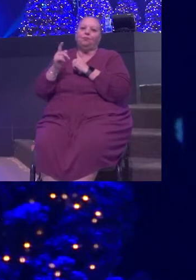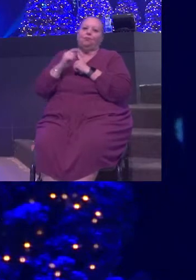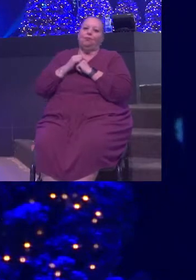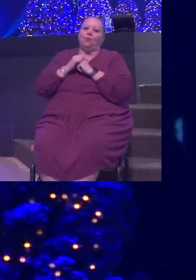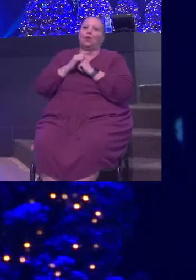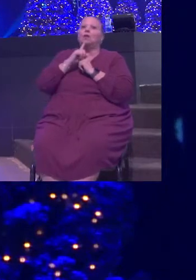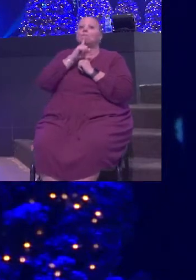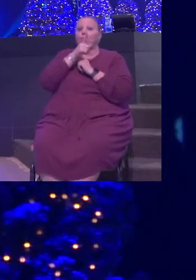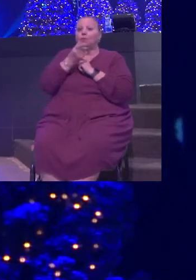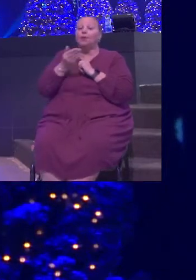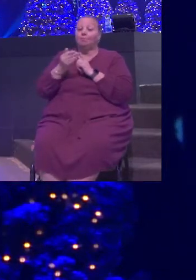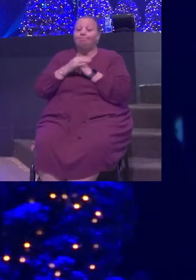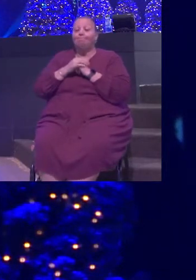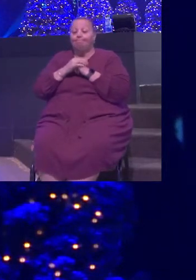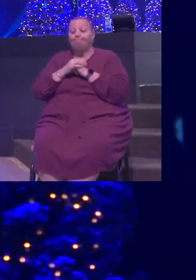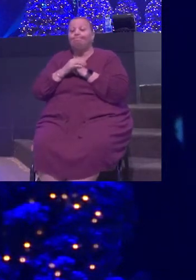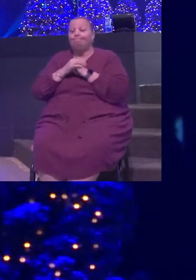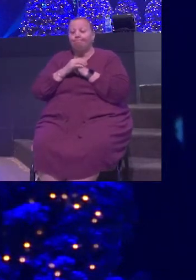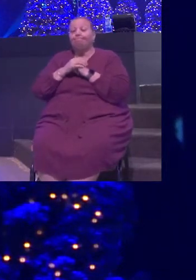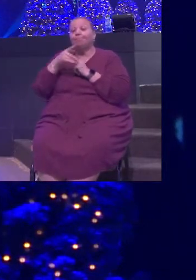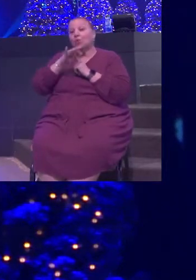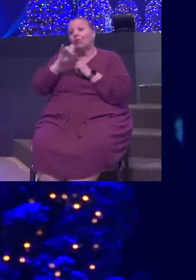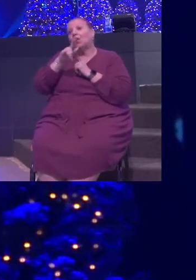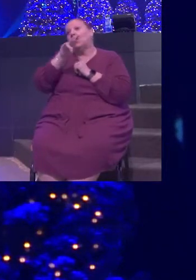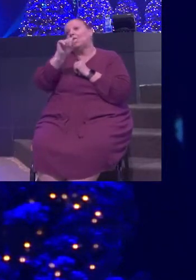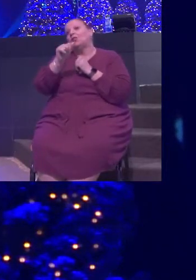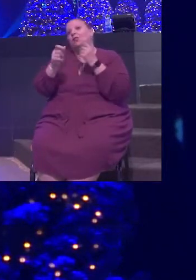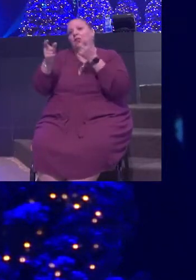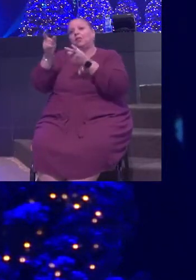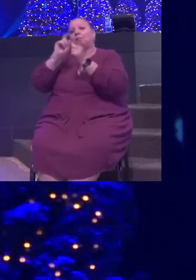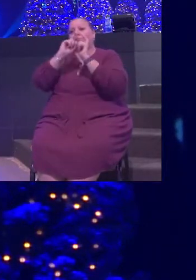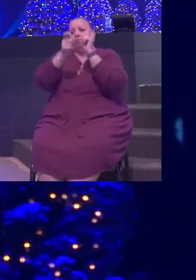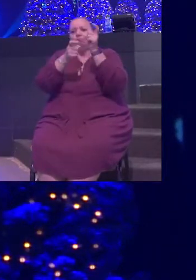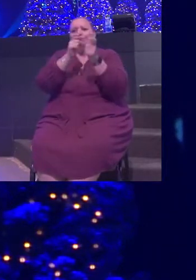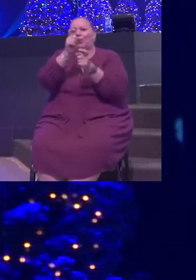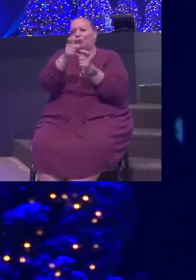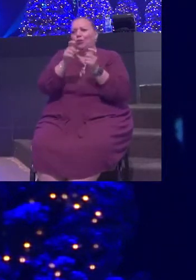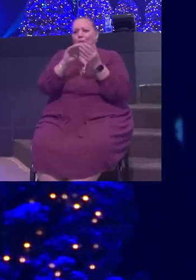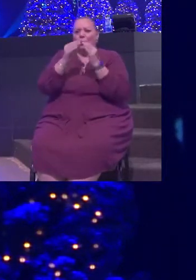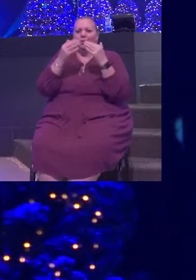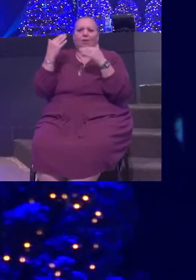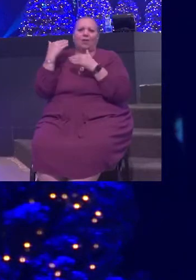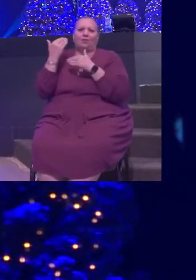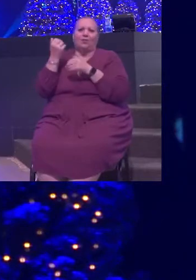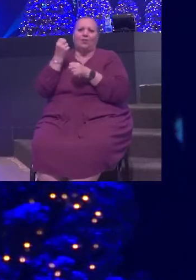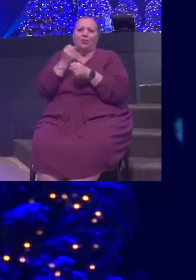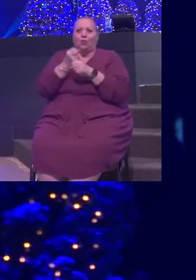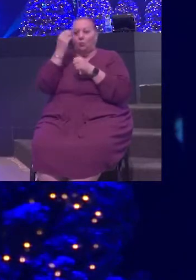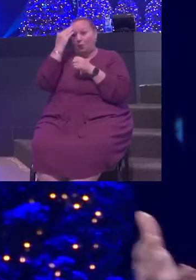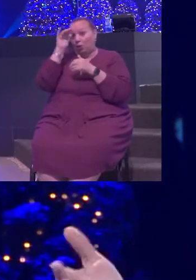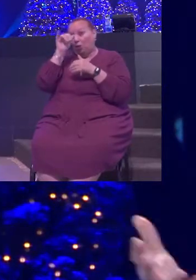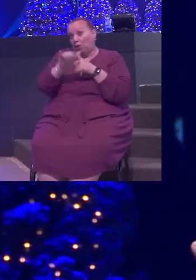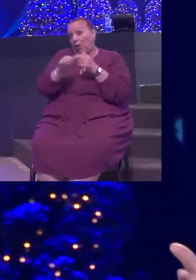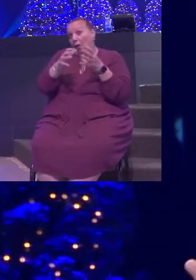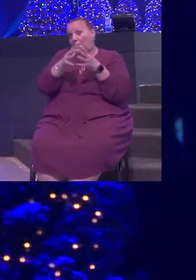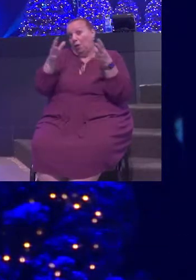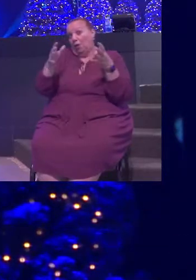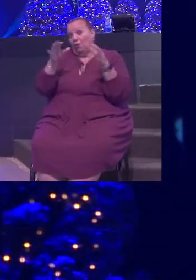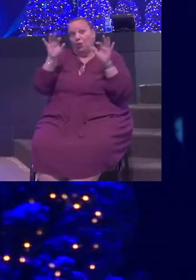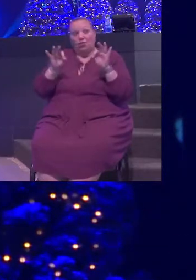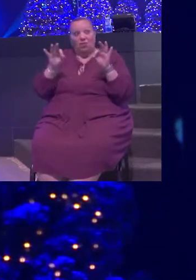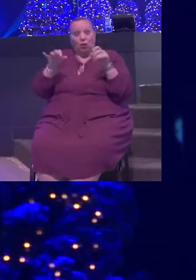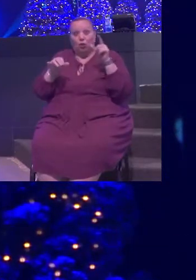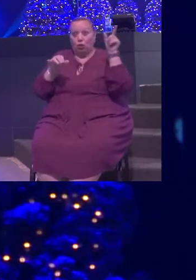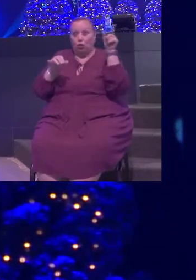real deal. And Phil and Angela have been so very generous to community over the last 15 years. You may not know this, but much of the